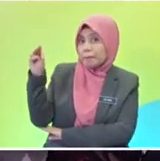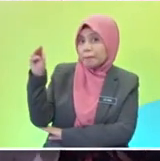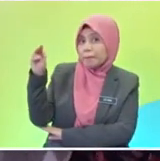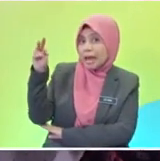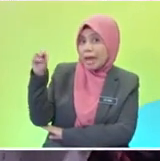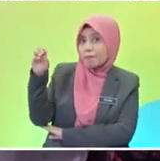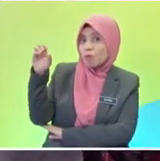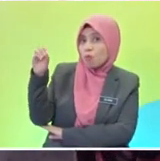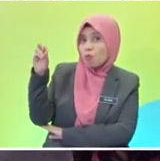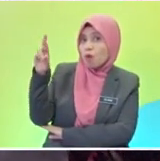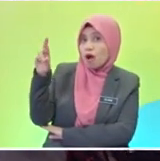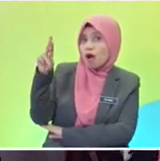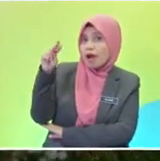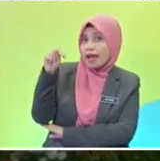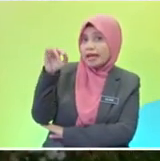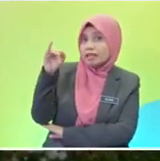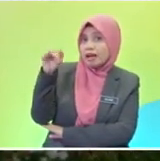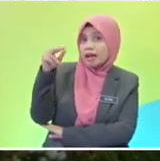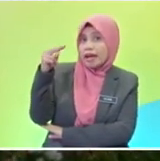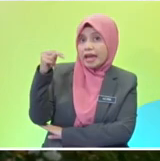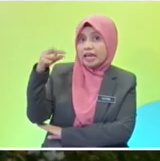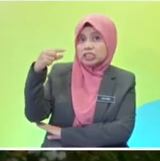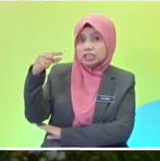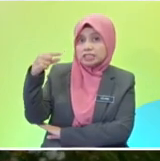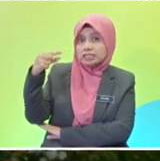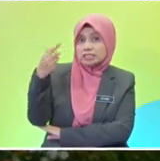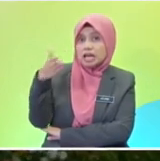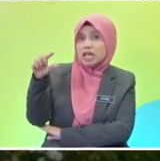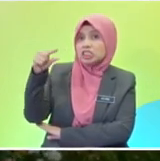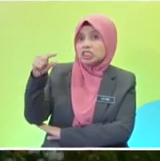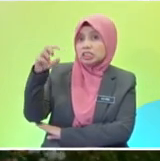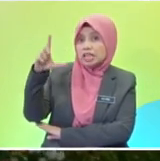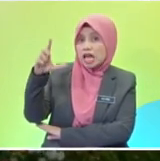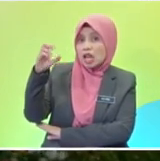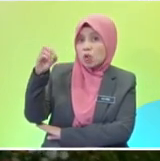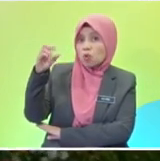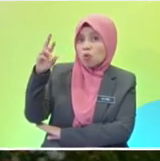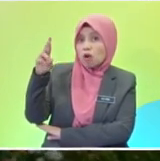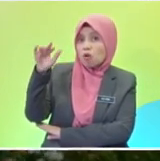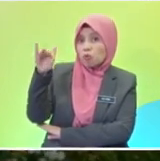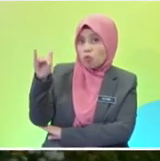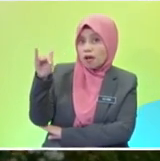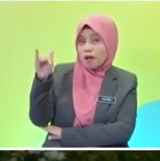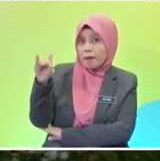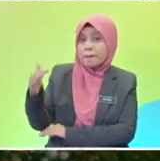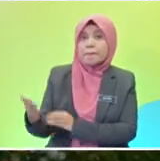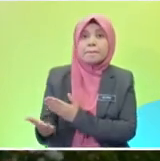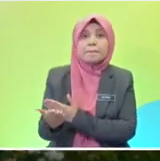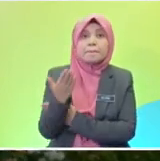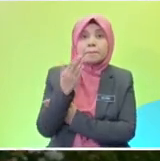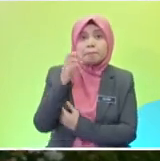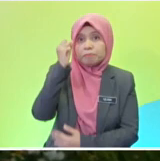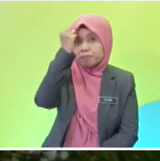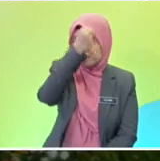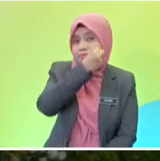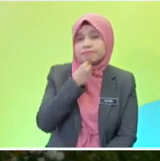Morning glory. M. Morning glory. Yes. Last but not least, I have here with